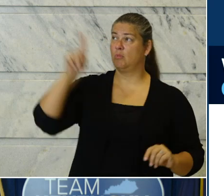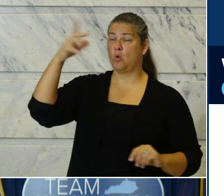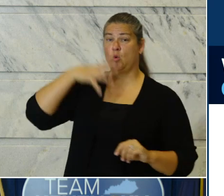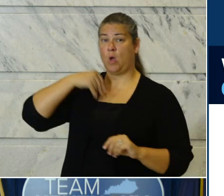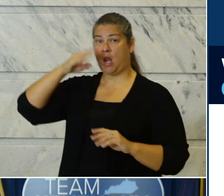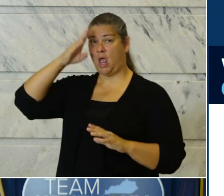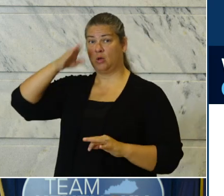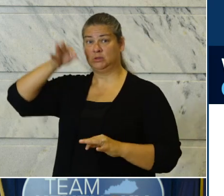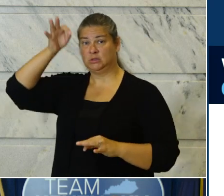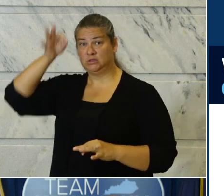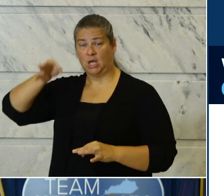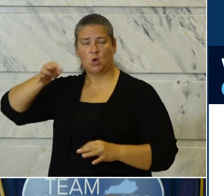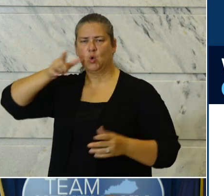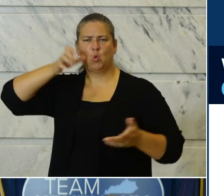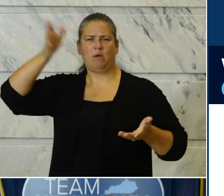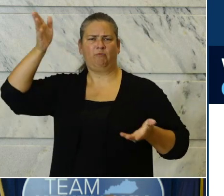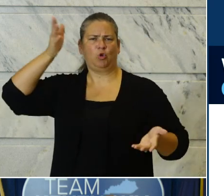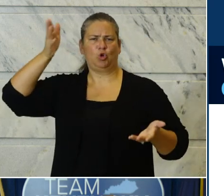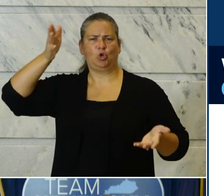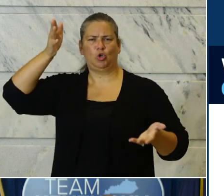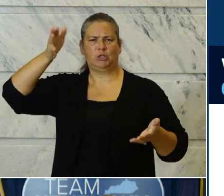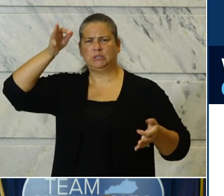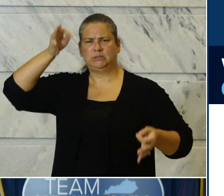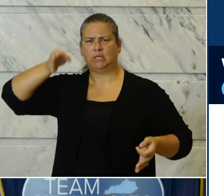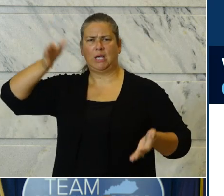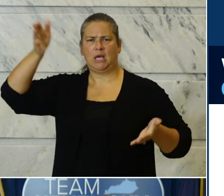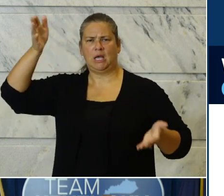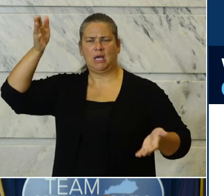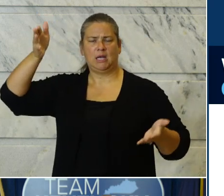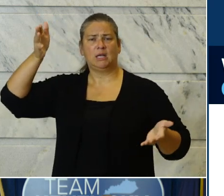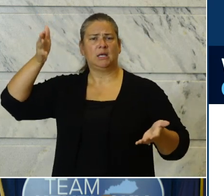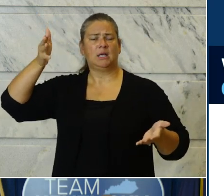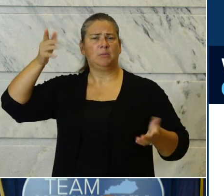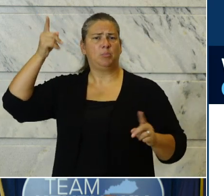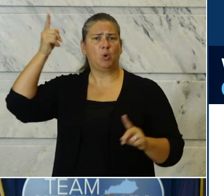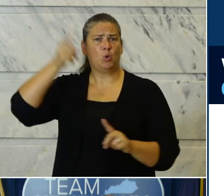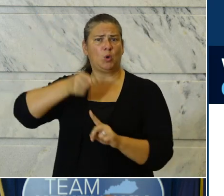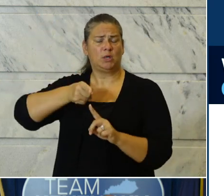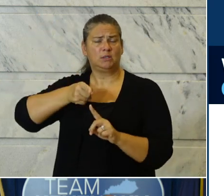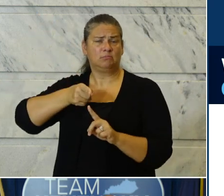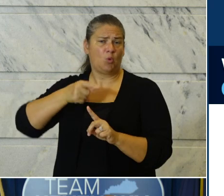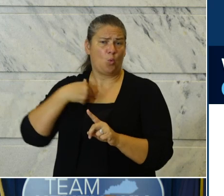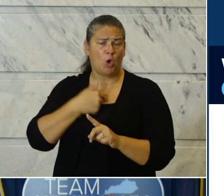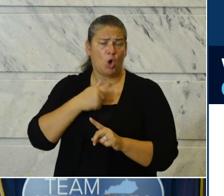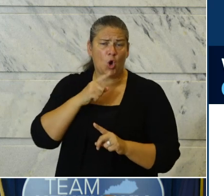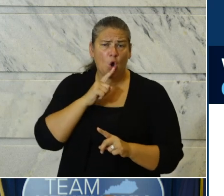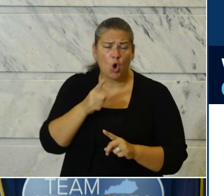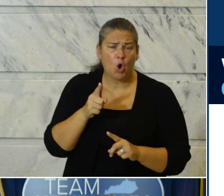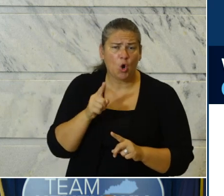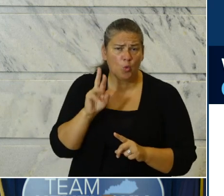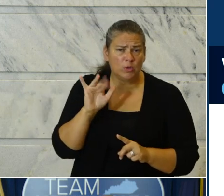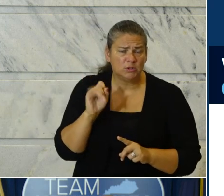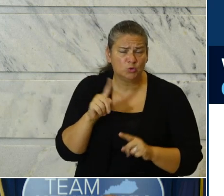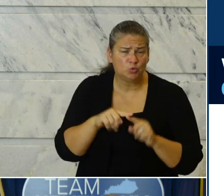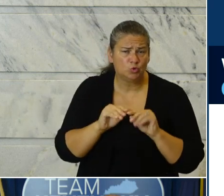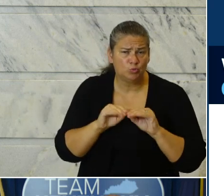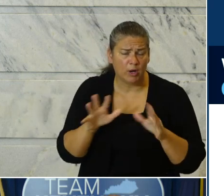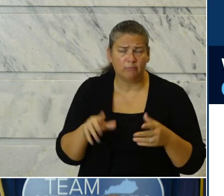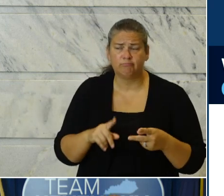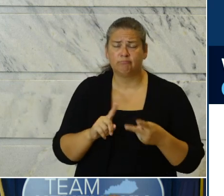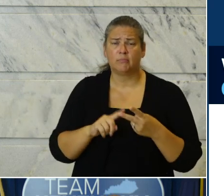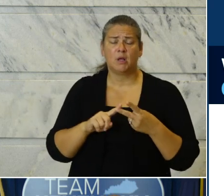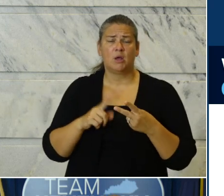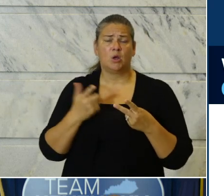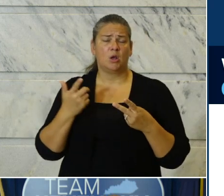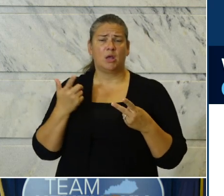for a lot of these things. The disease is very active in the state of Kentucky. We are at an elevated risk for spreading COVID-19, and if it